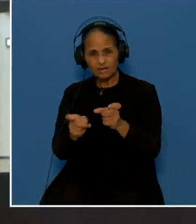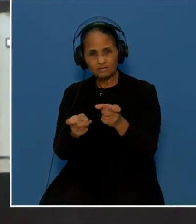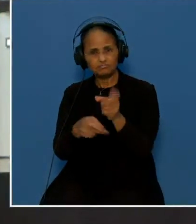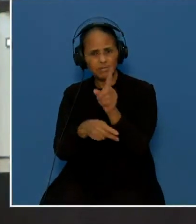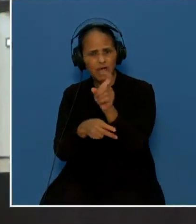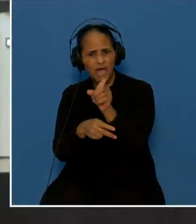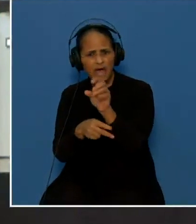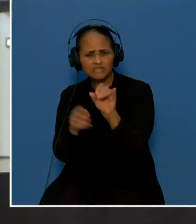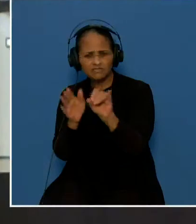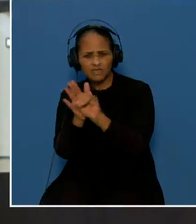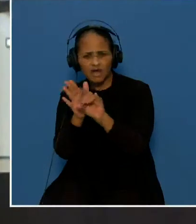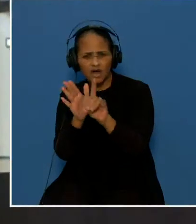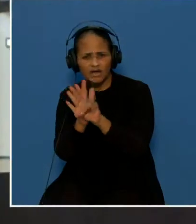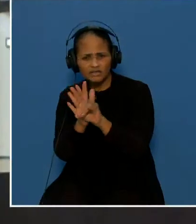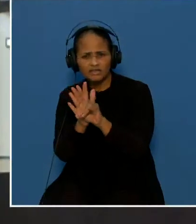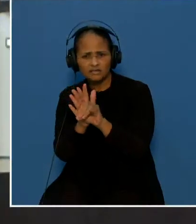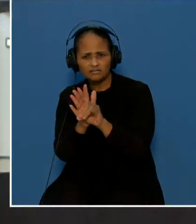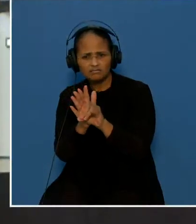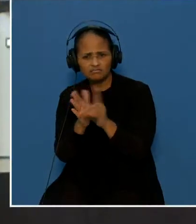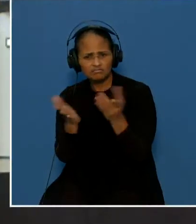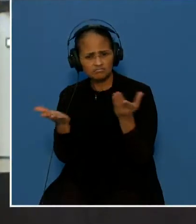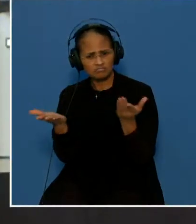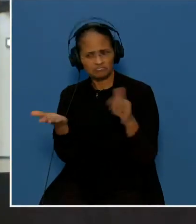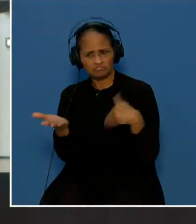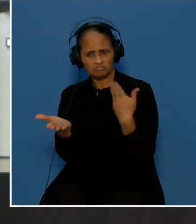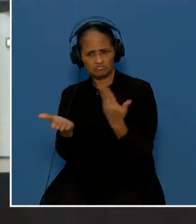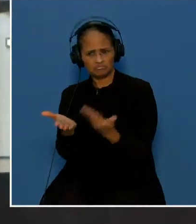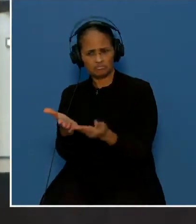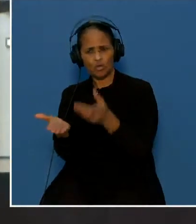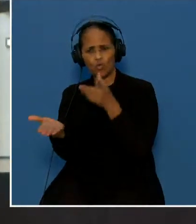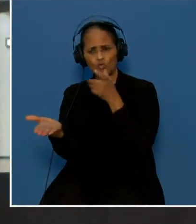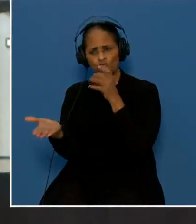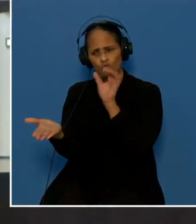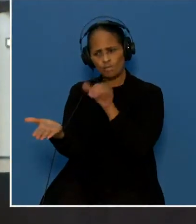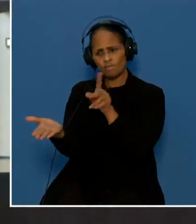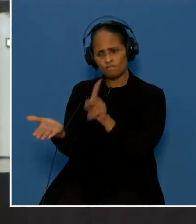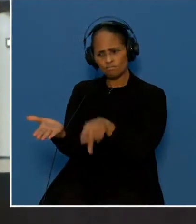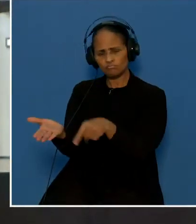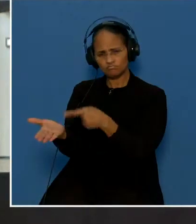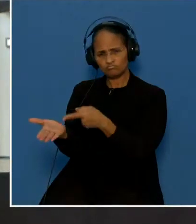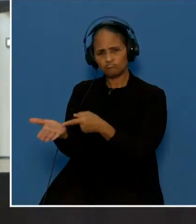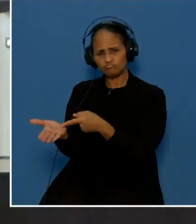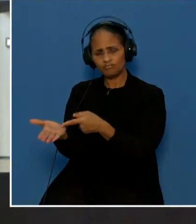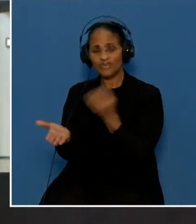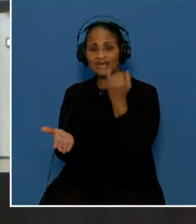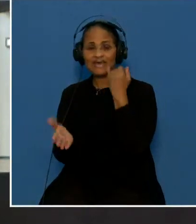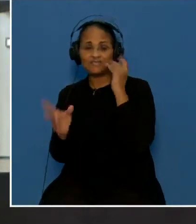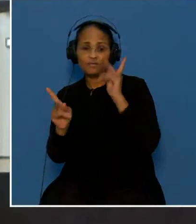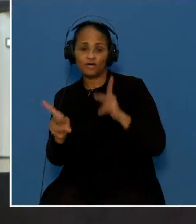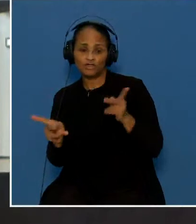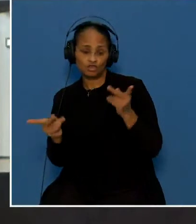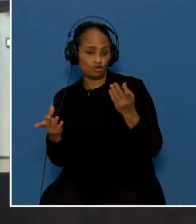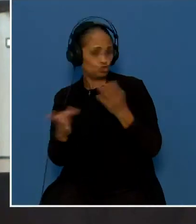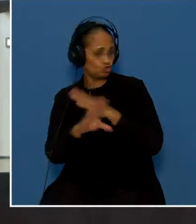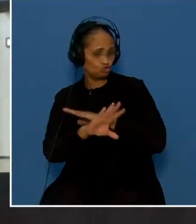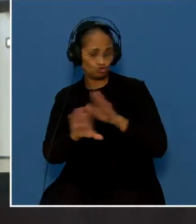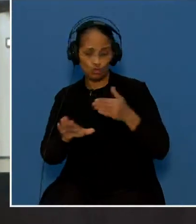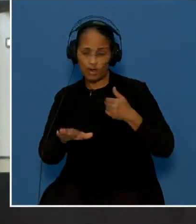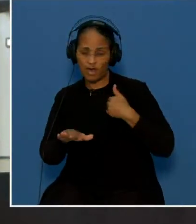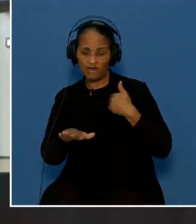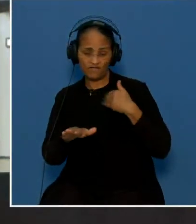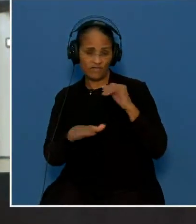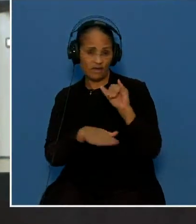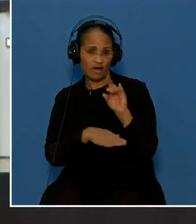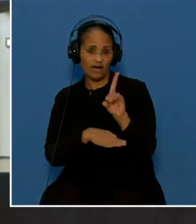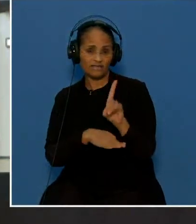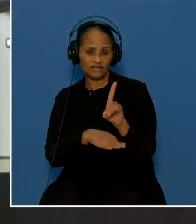identification to verify the person is who they actually are. If the person does not provide the badge or ID,